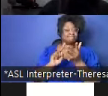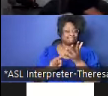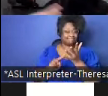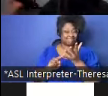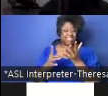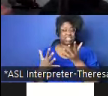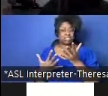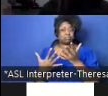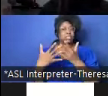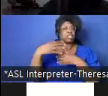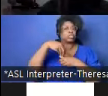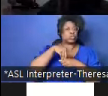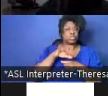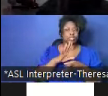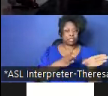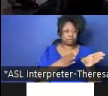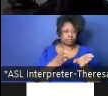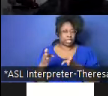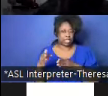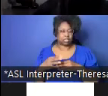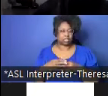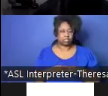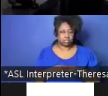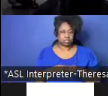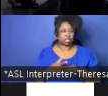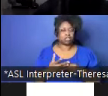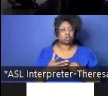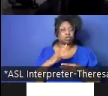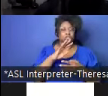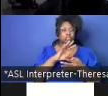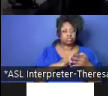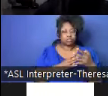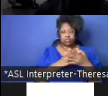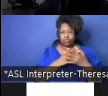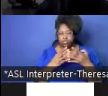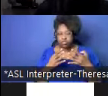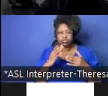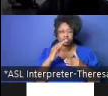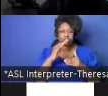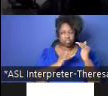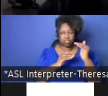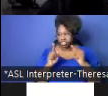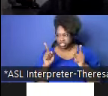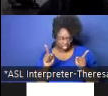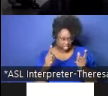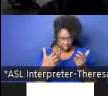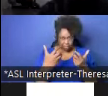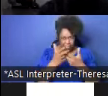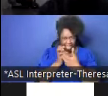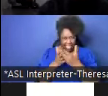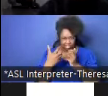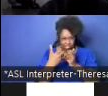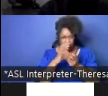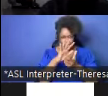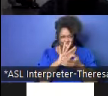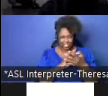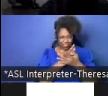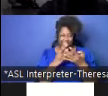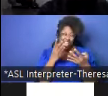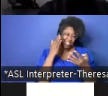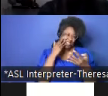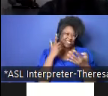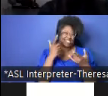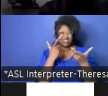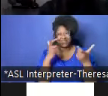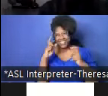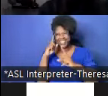and leveraging, construction schedules together wherever possible. I know that's probably quite ambitious, but you